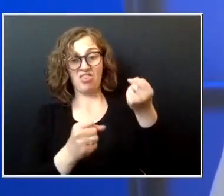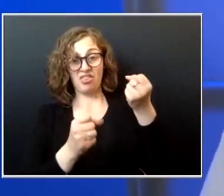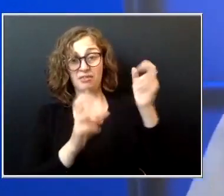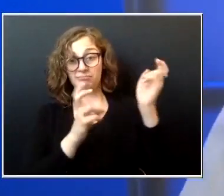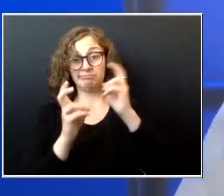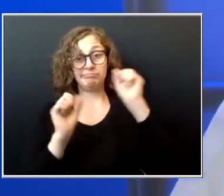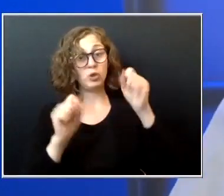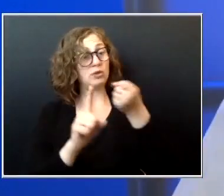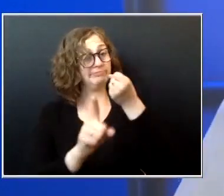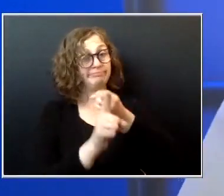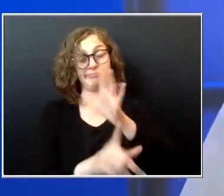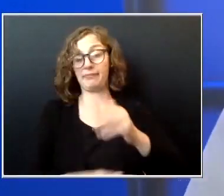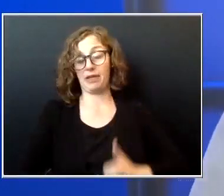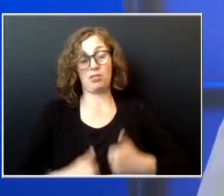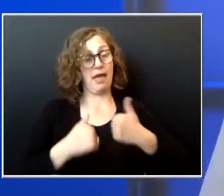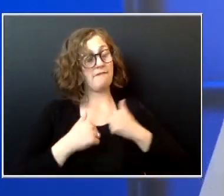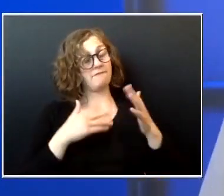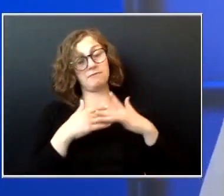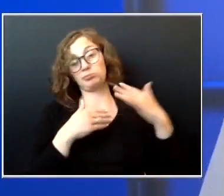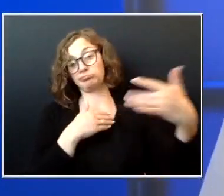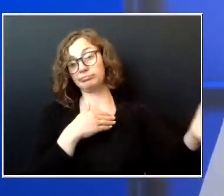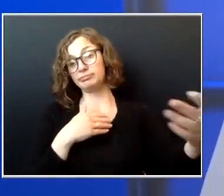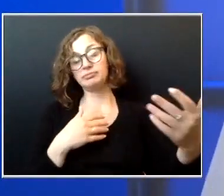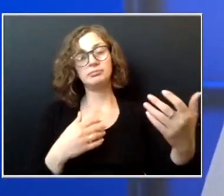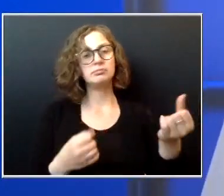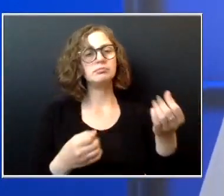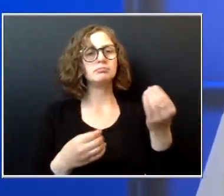term. And so, I always encourage, I